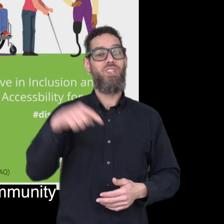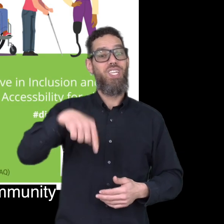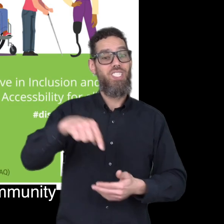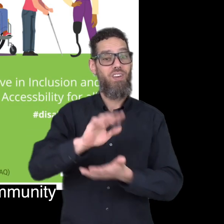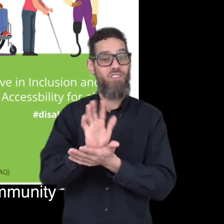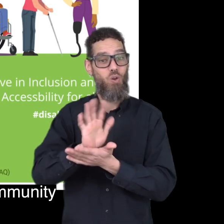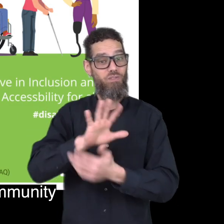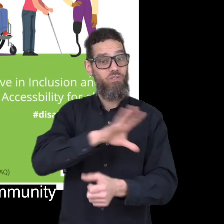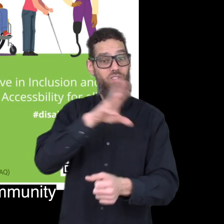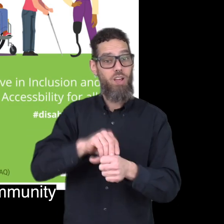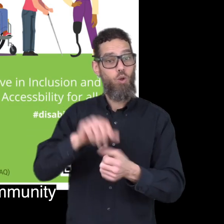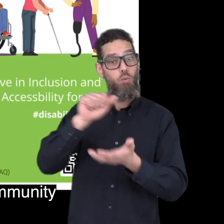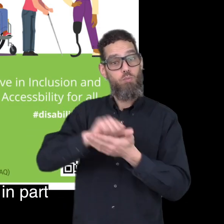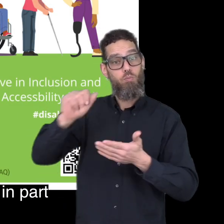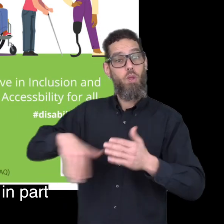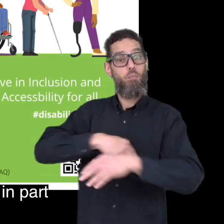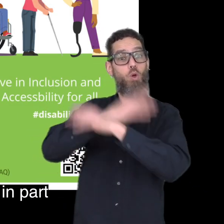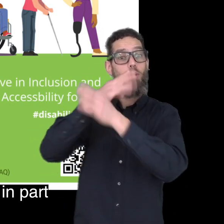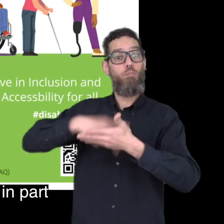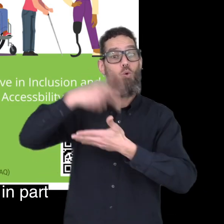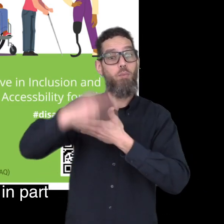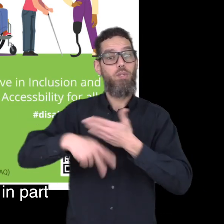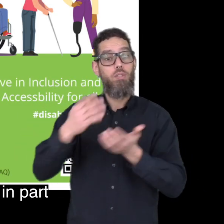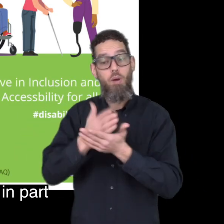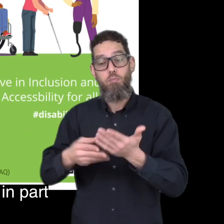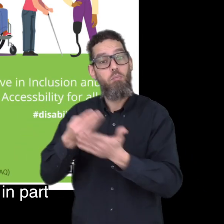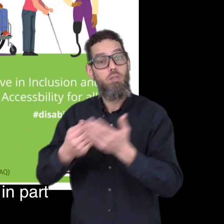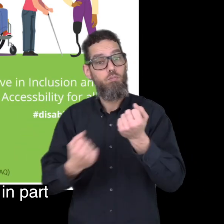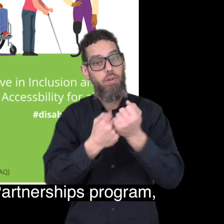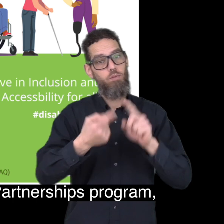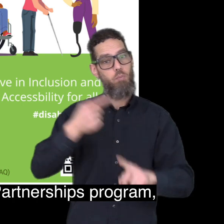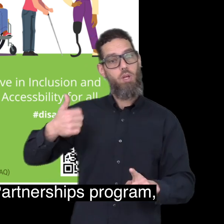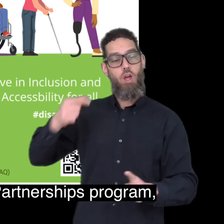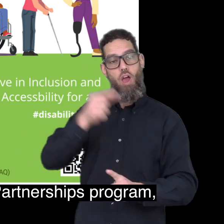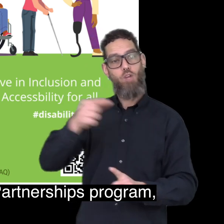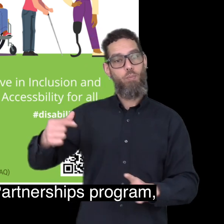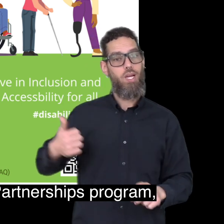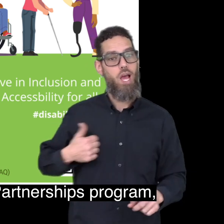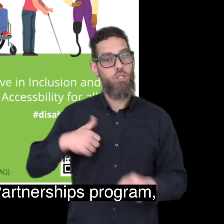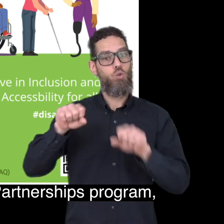This video is part of the Empowering Community and Removal of Barriers project, funded